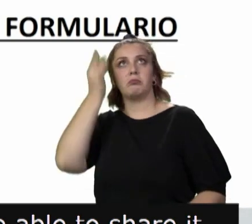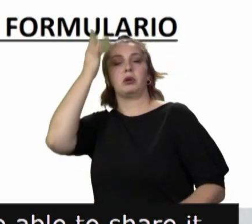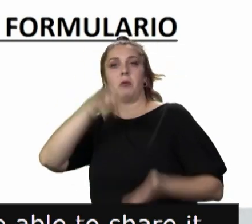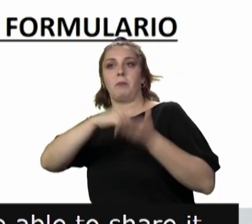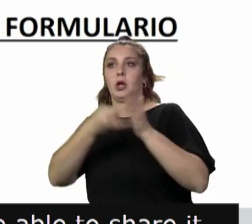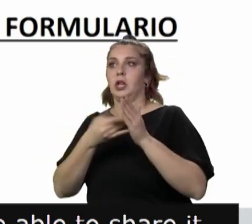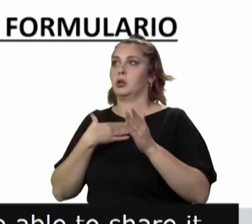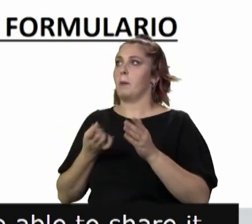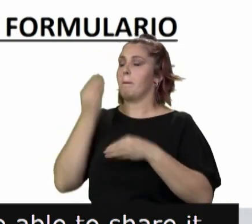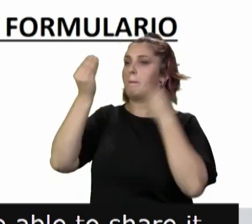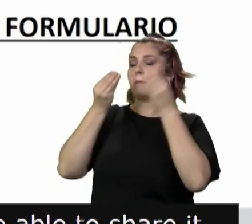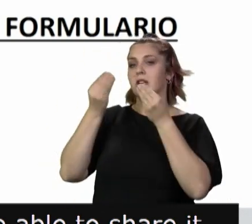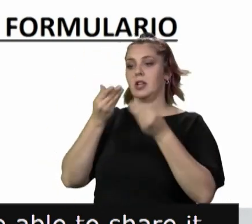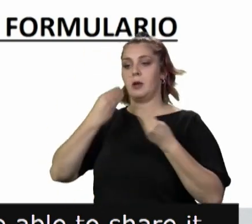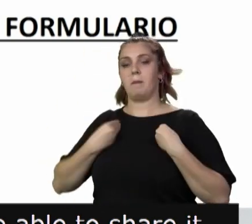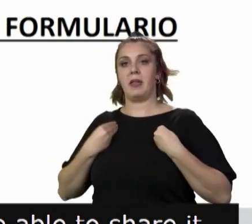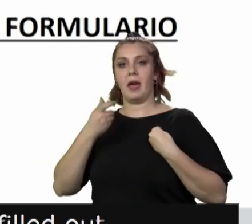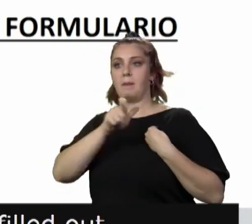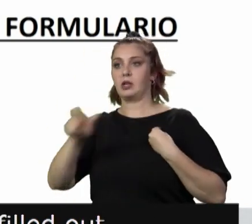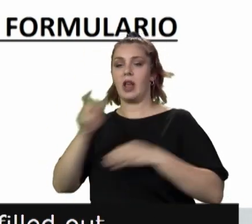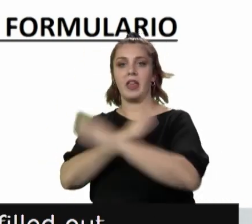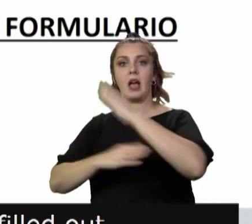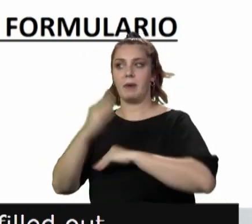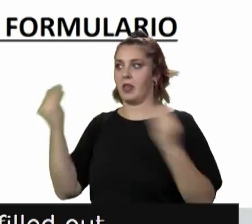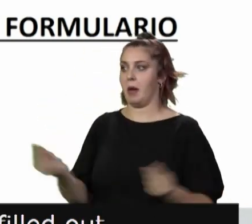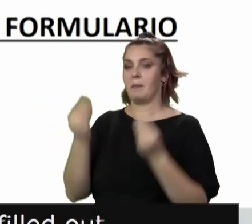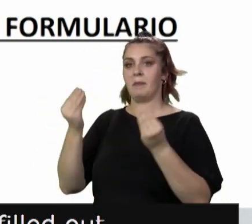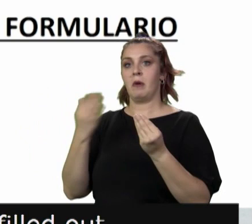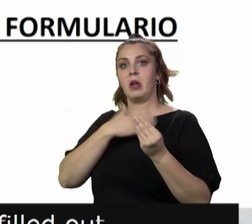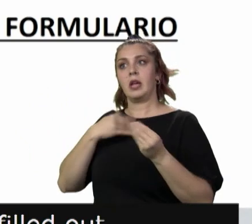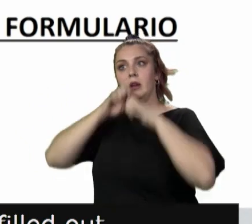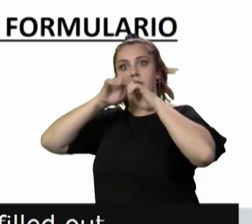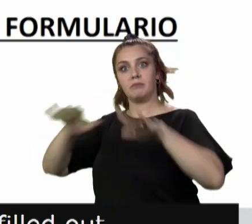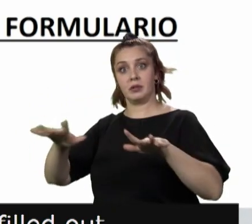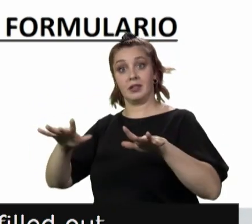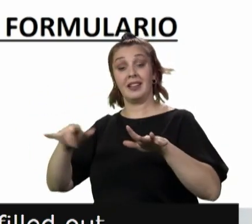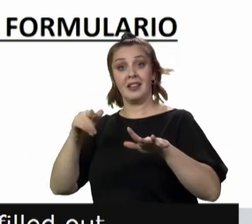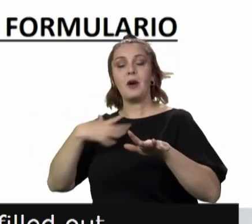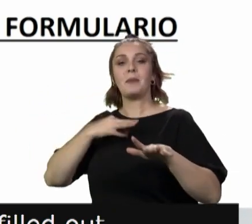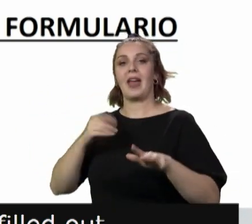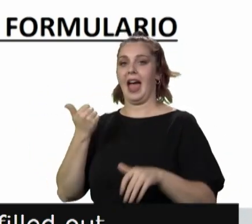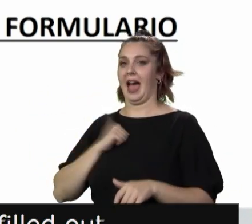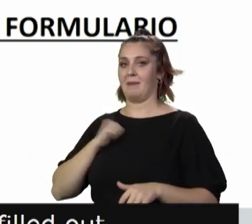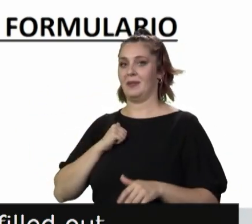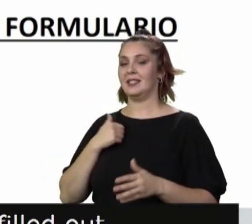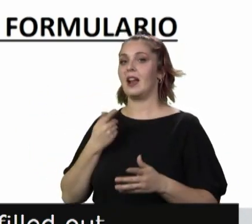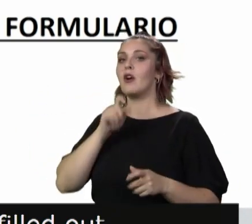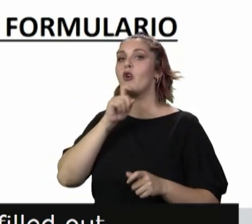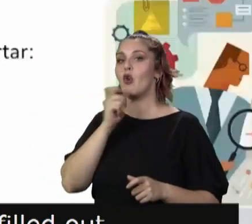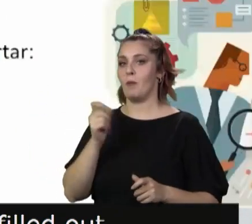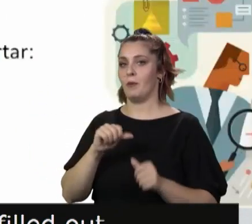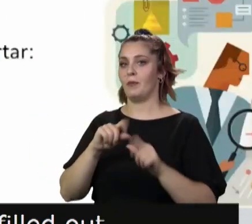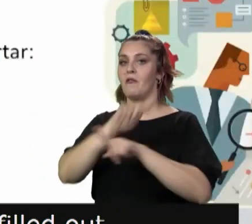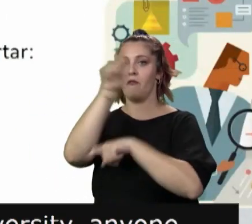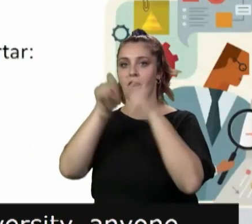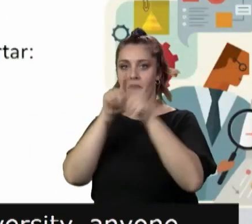a person or a team or a university. Anyone who wants to make